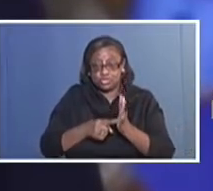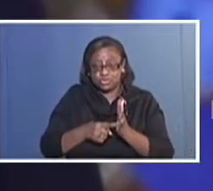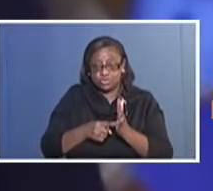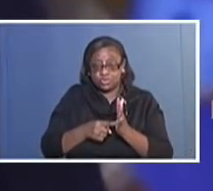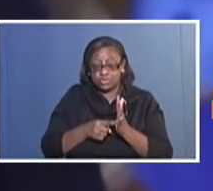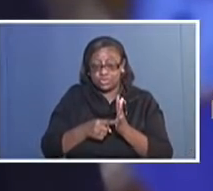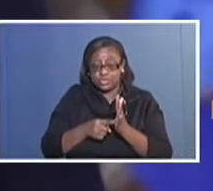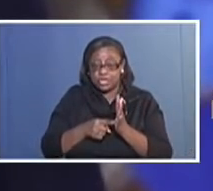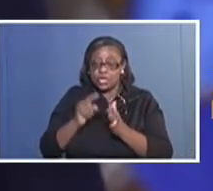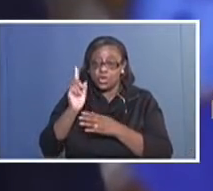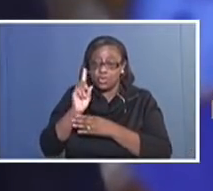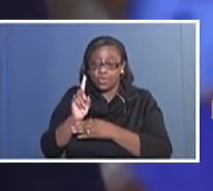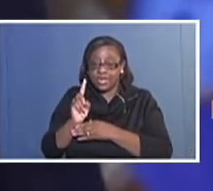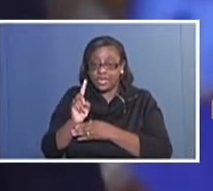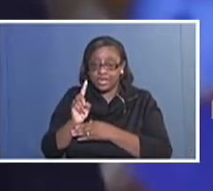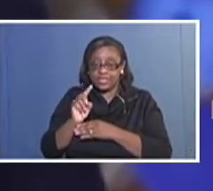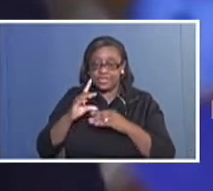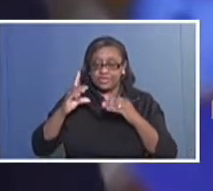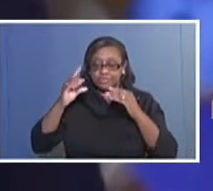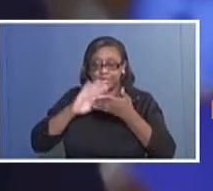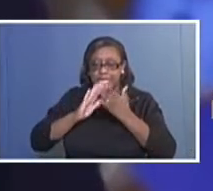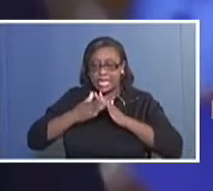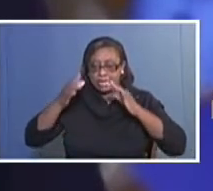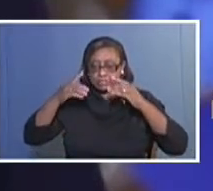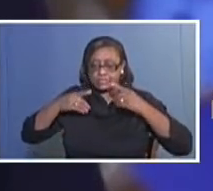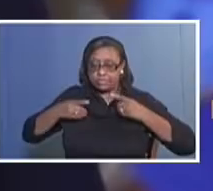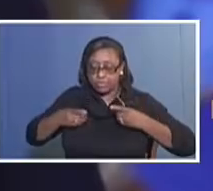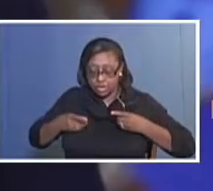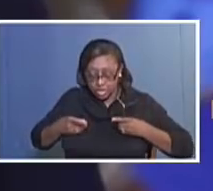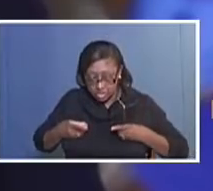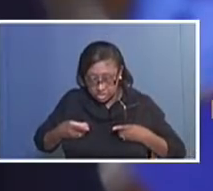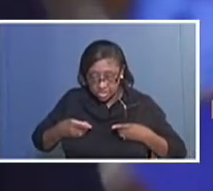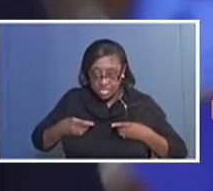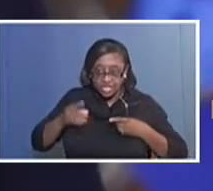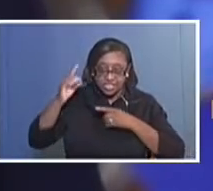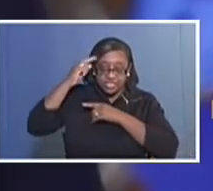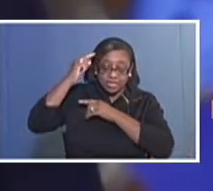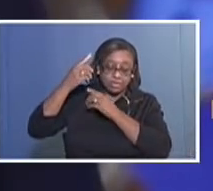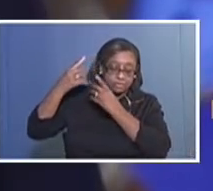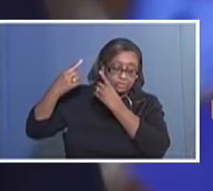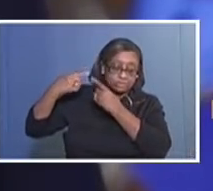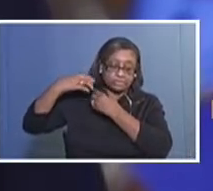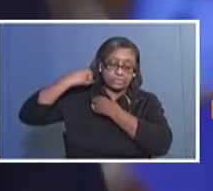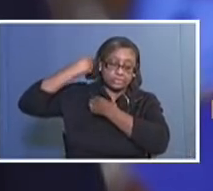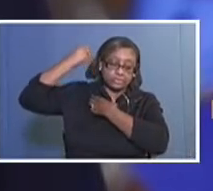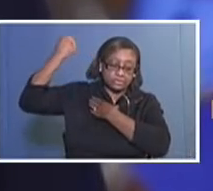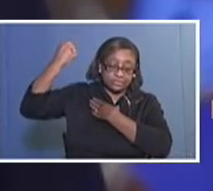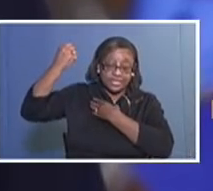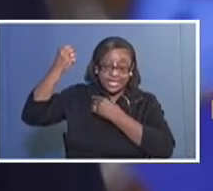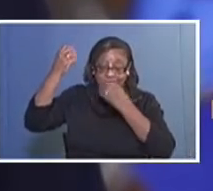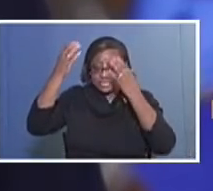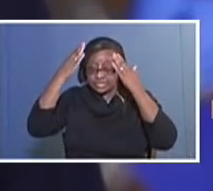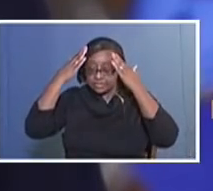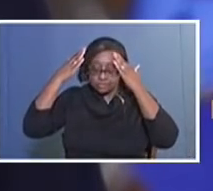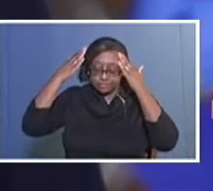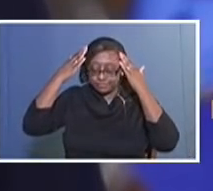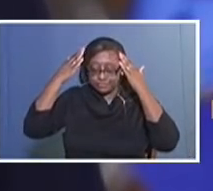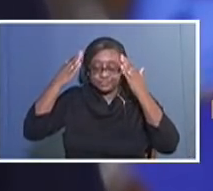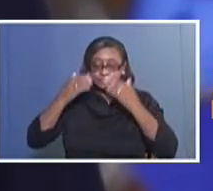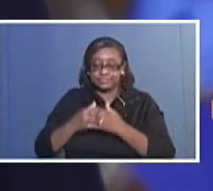elevated rates of depressive symptoms, suicidal thinking, and psychological